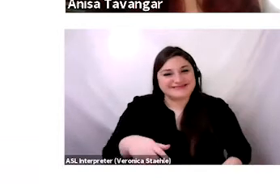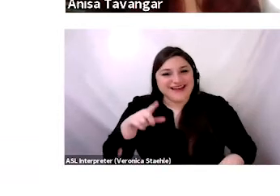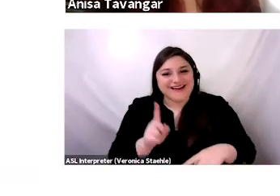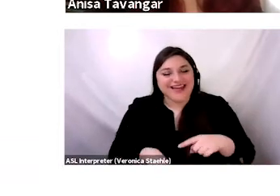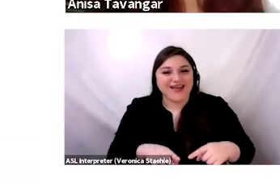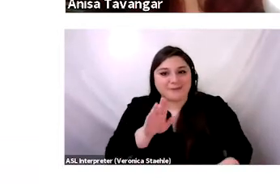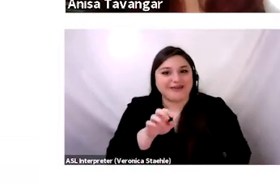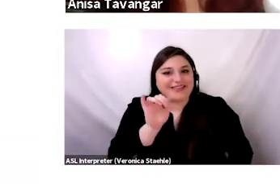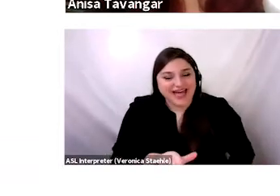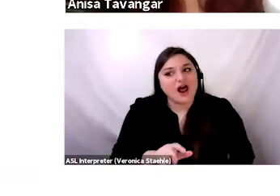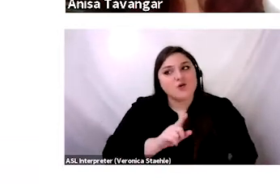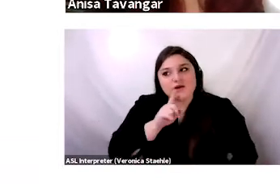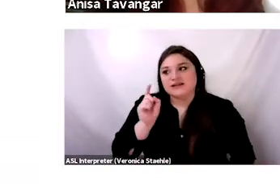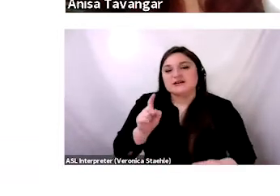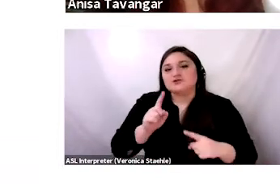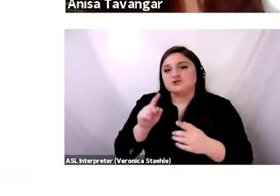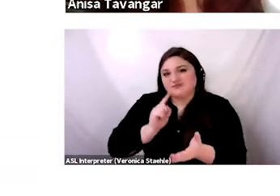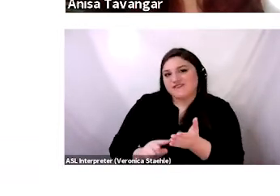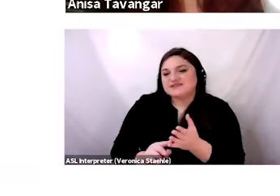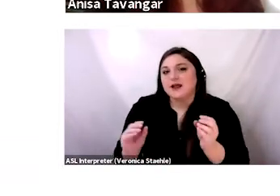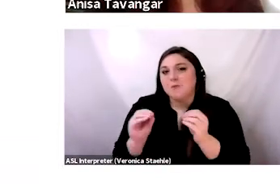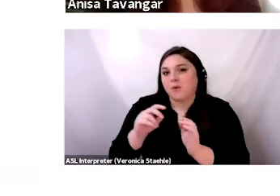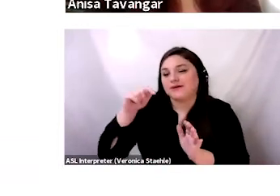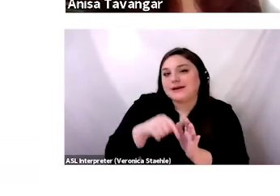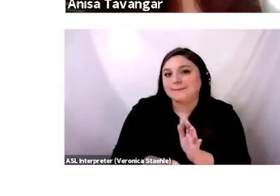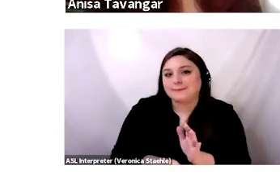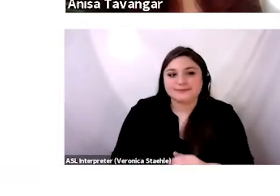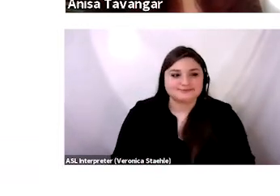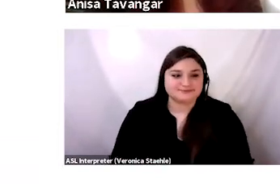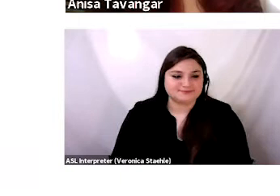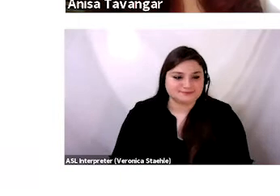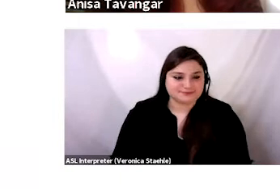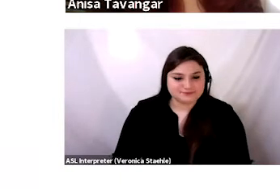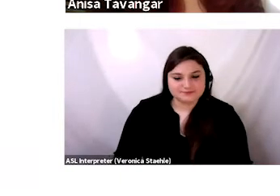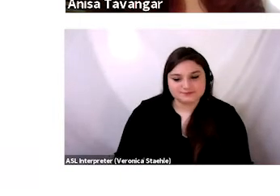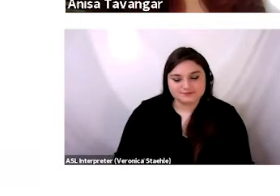very common, but can be investigated so much deeper.